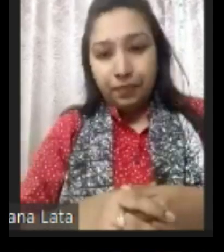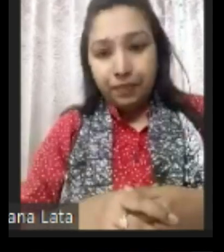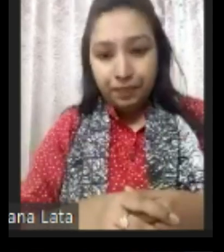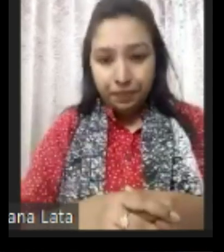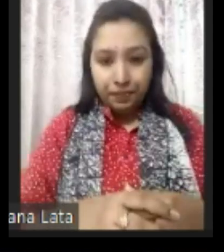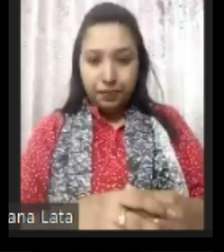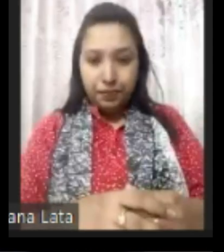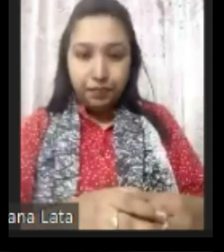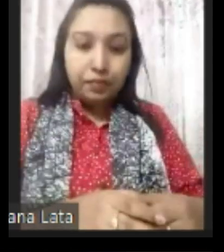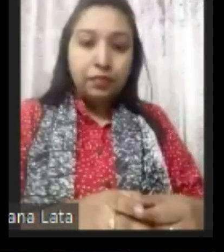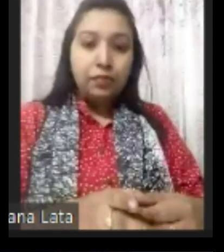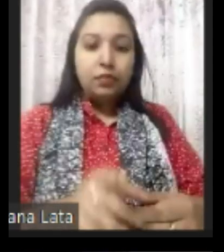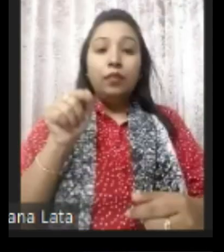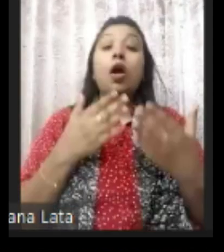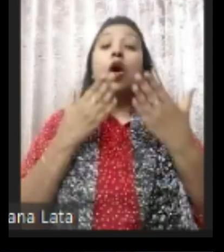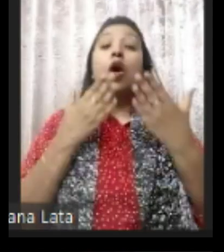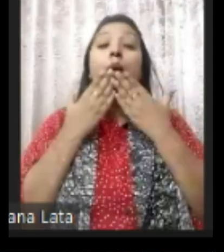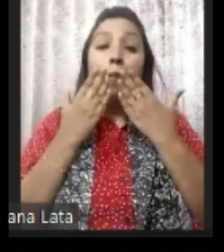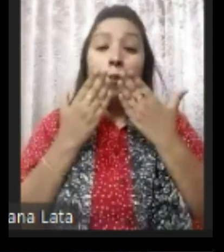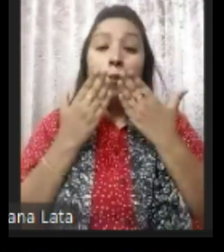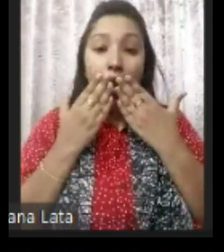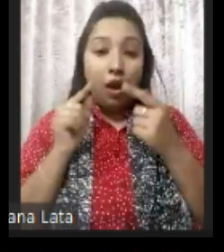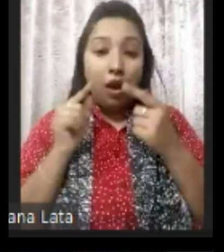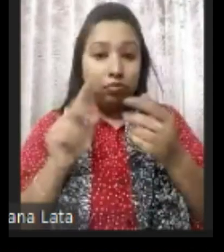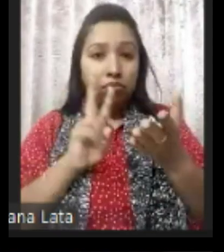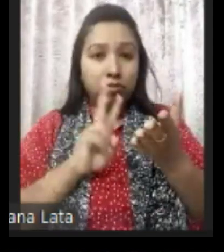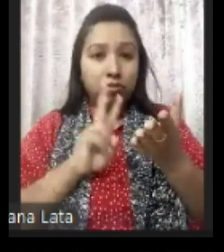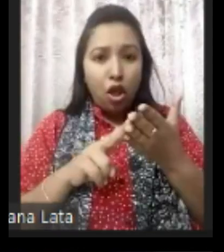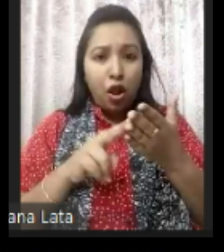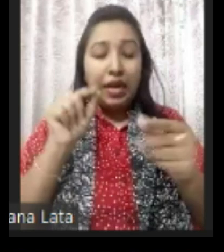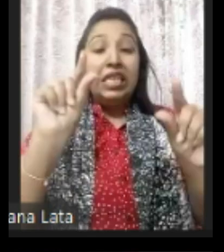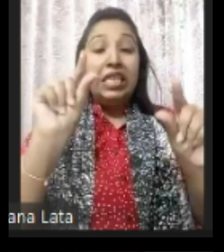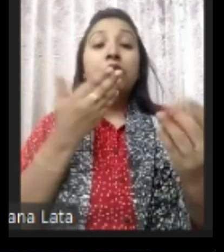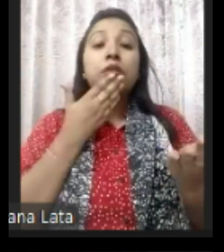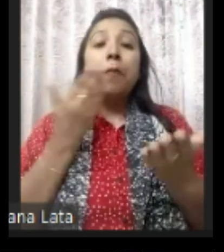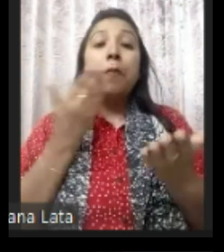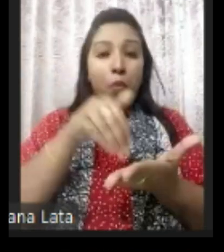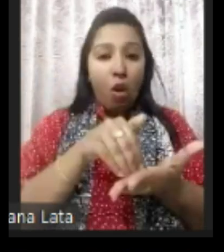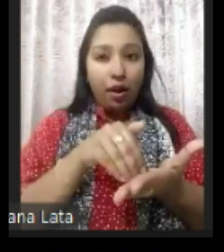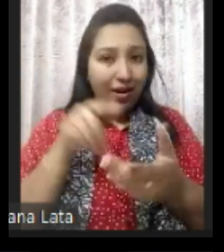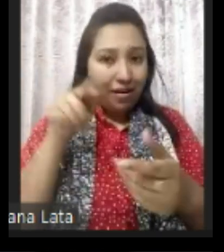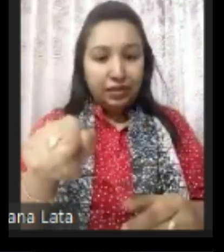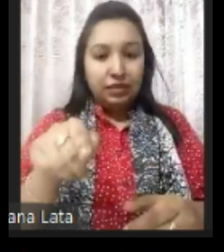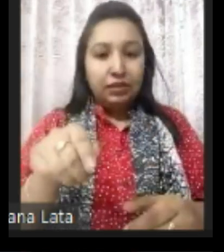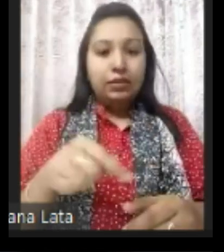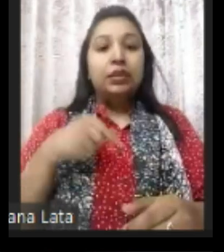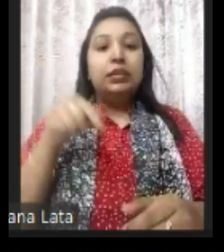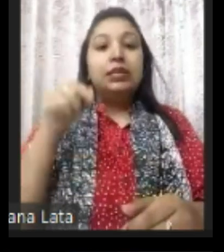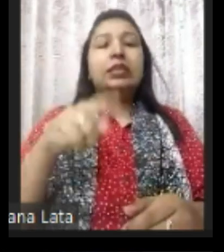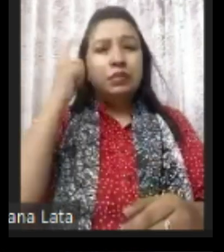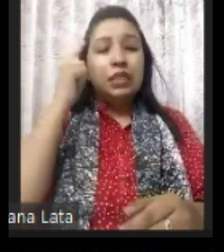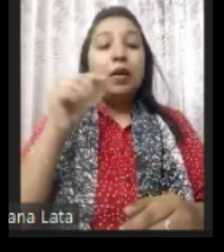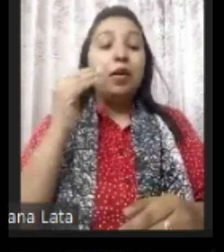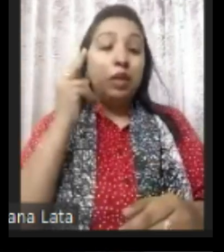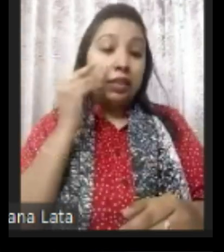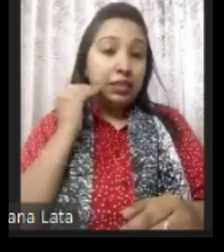qualification requirement that is required for them to be part of a university or get university studies, which is why we have tried to train them